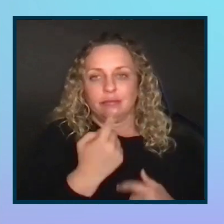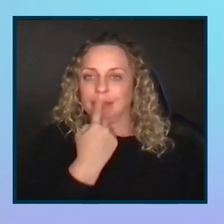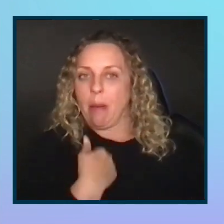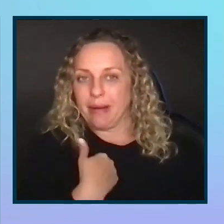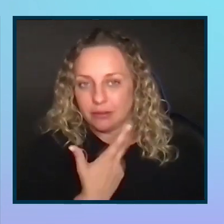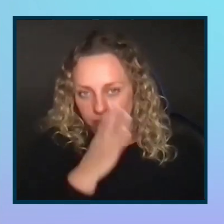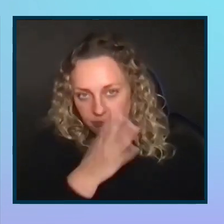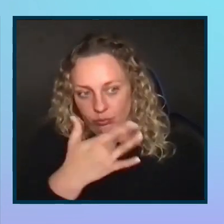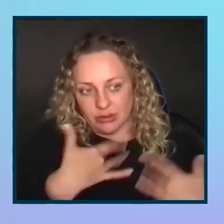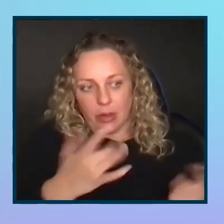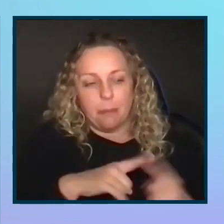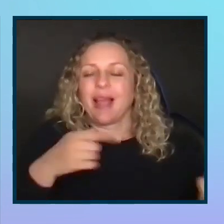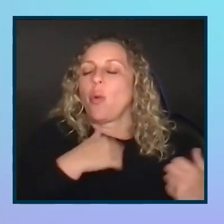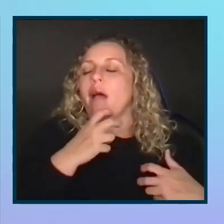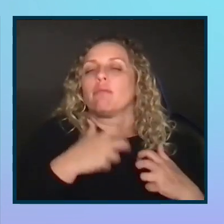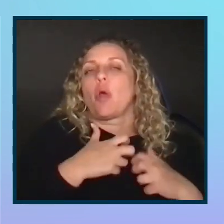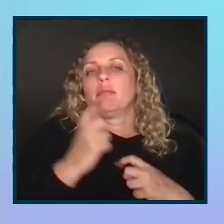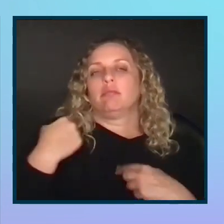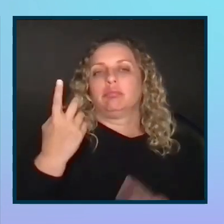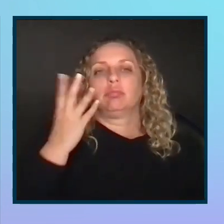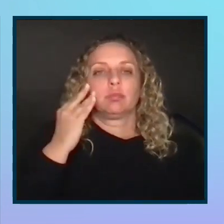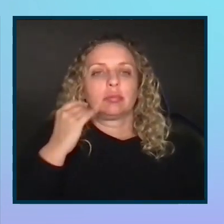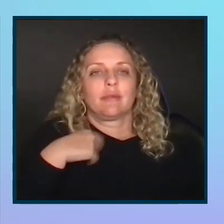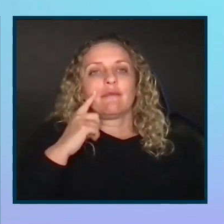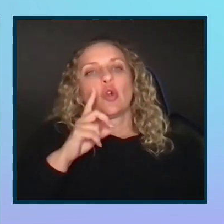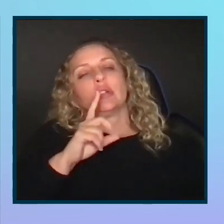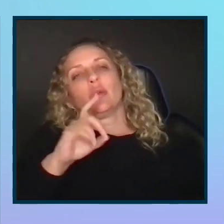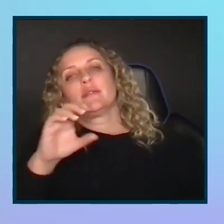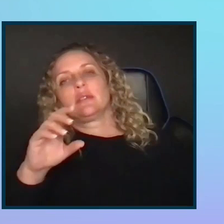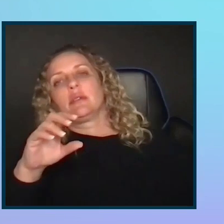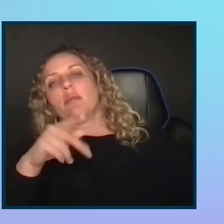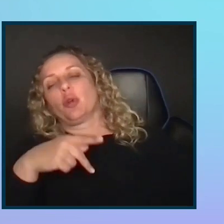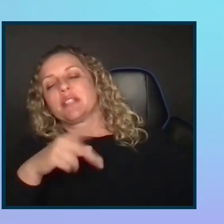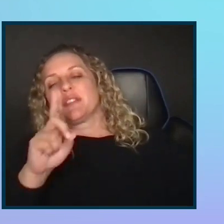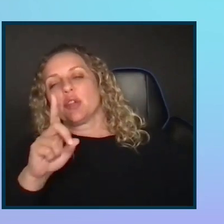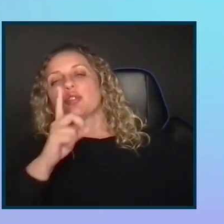we haven't had a problem with making progressive disclosure accessible for screen reader technology.